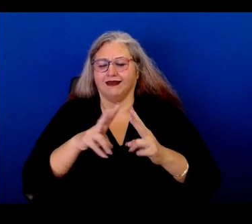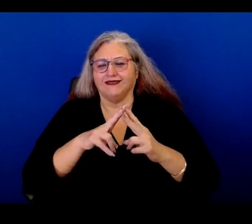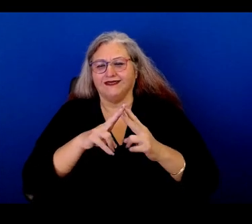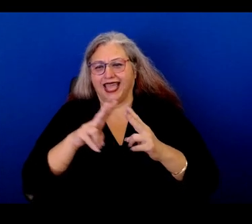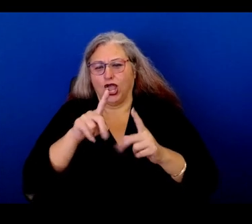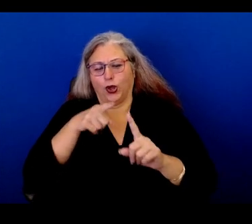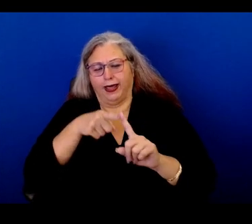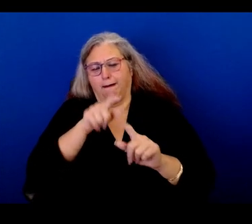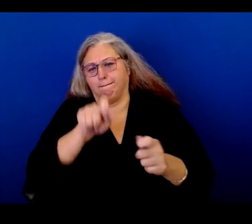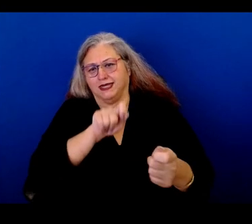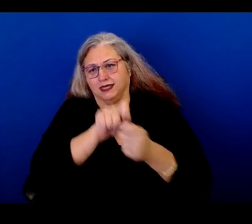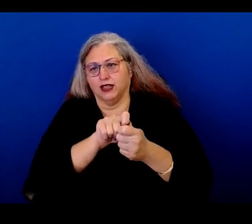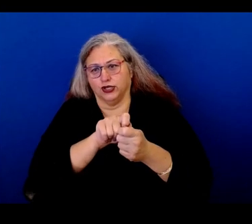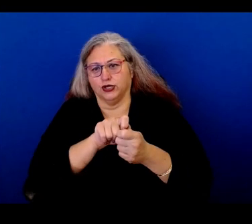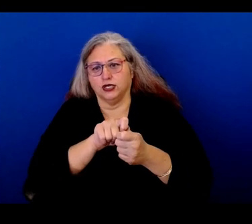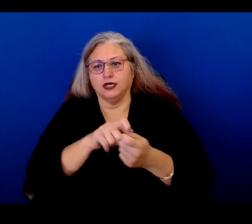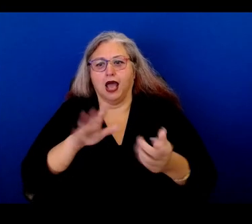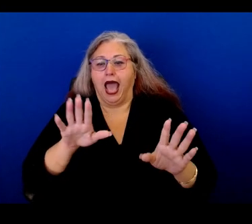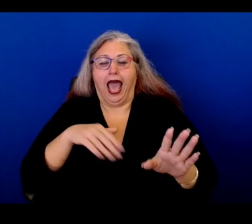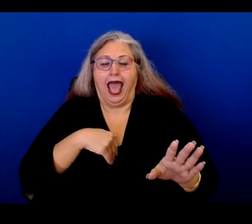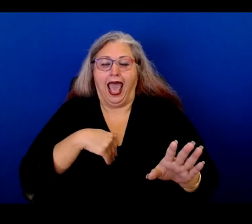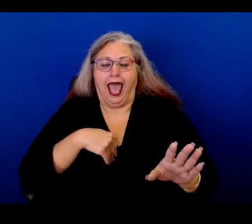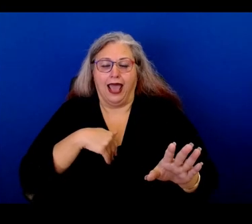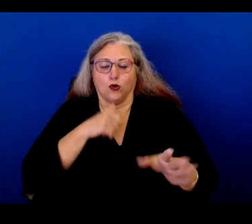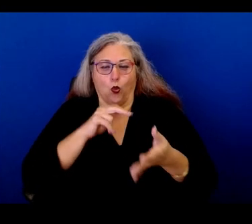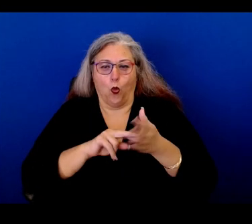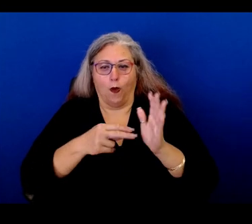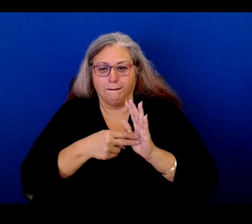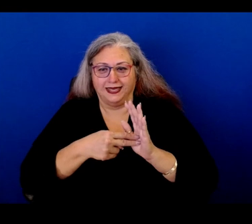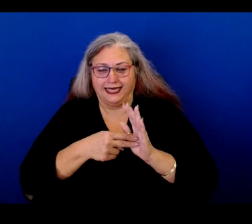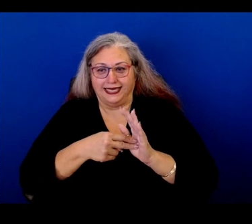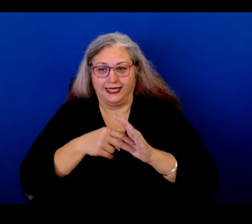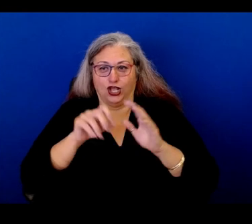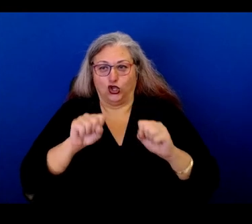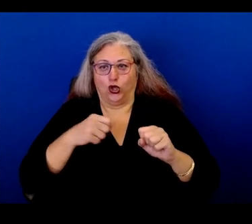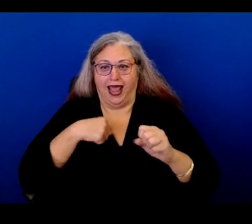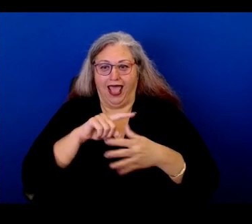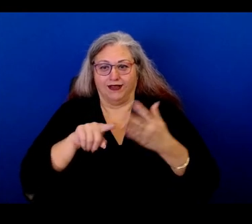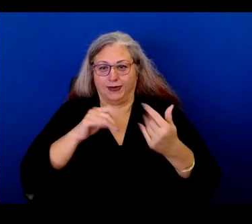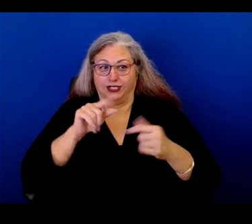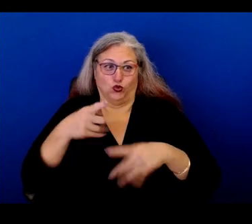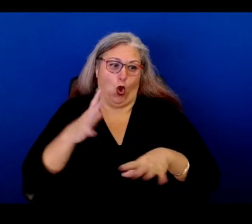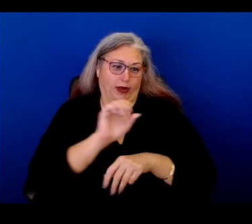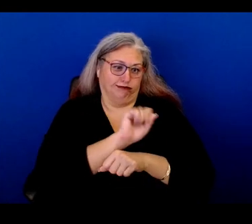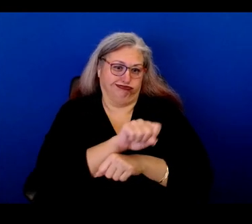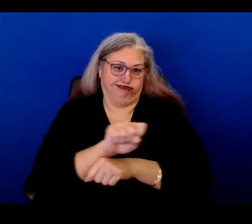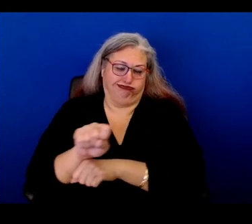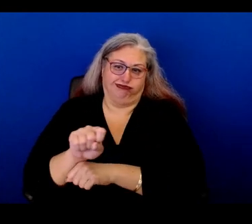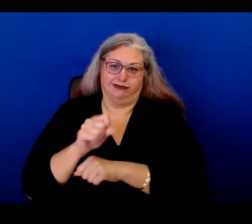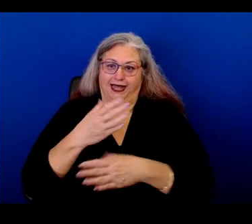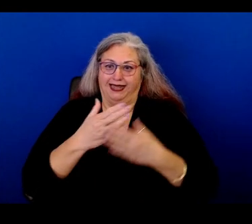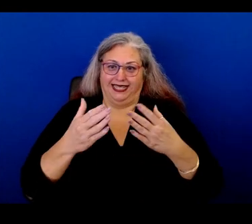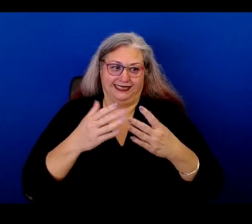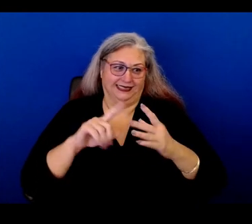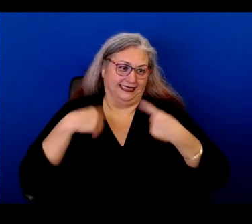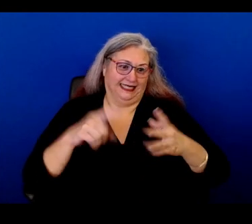very particular. So I'm not saying that there's no room for anything different because you have defied everything, you know, from